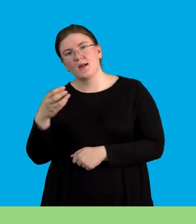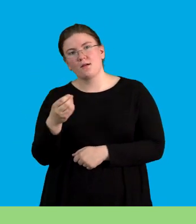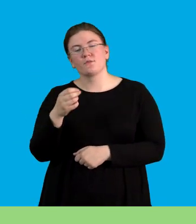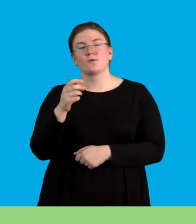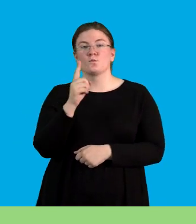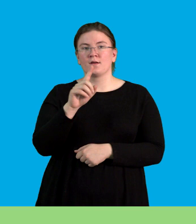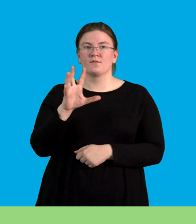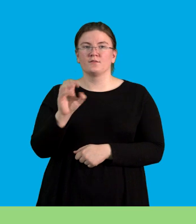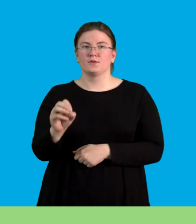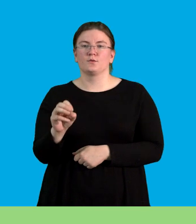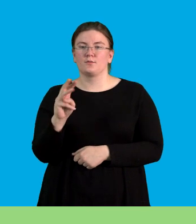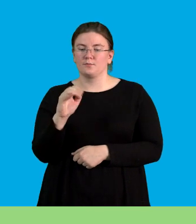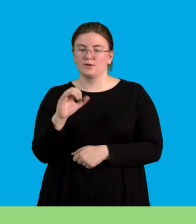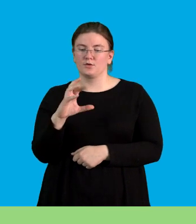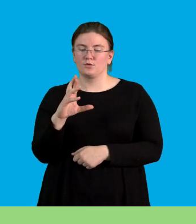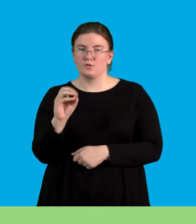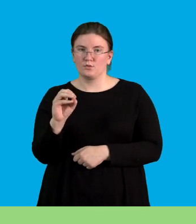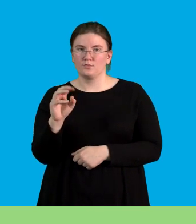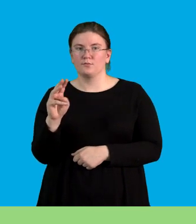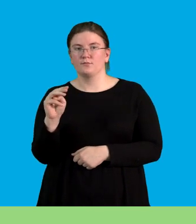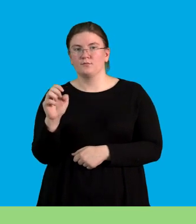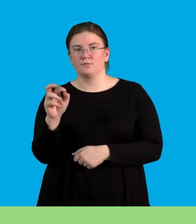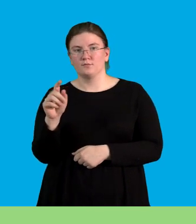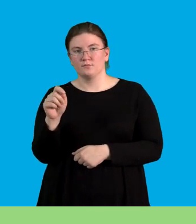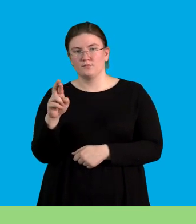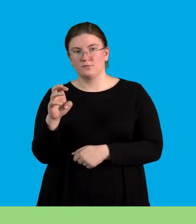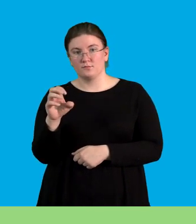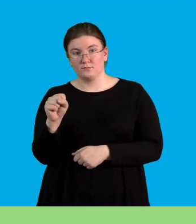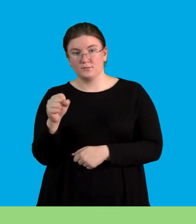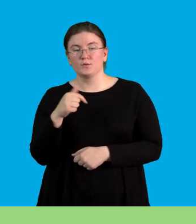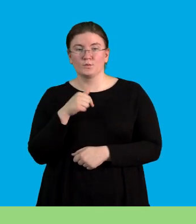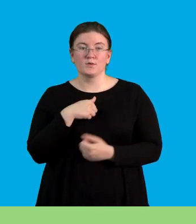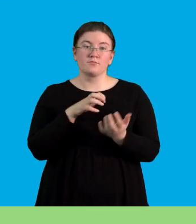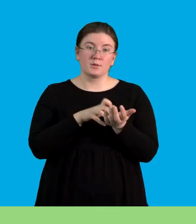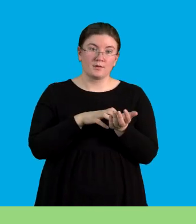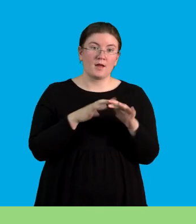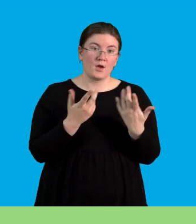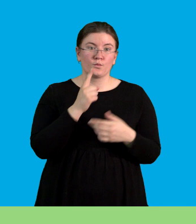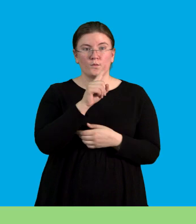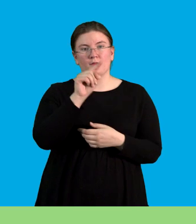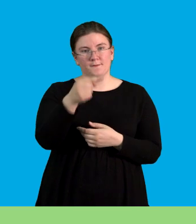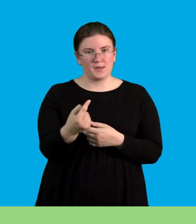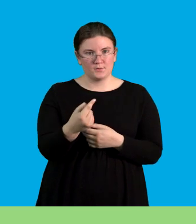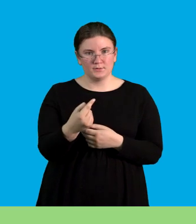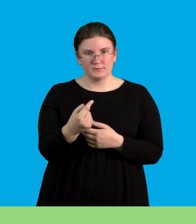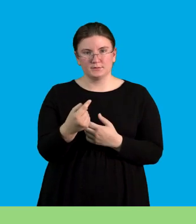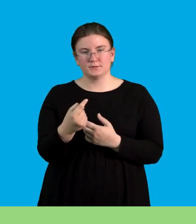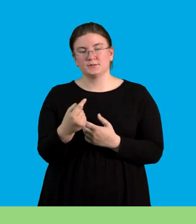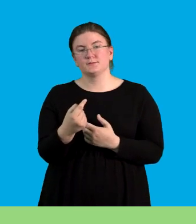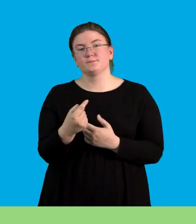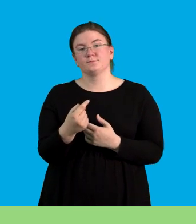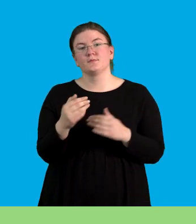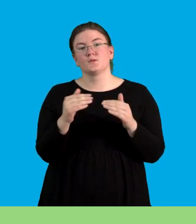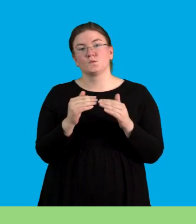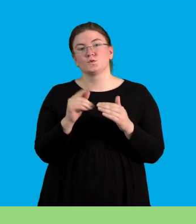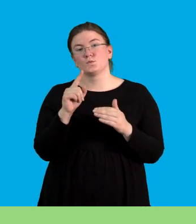micrometers. So that means to work out our answer, we will say 1,000 micrometers, which is equal